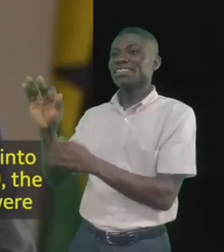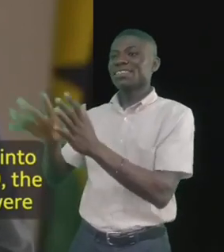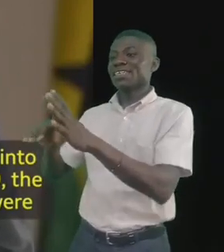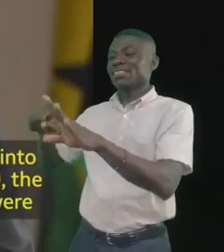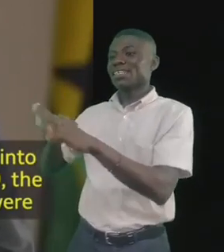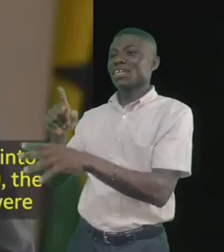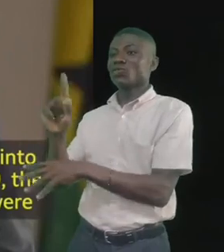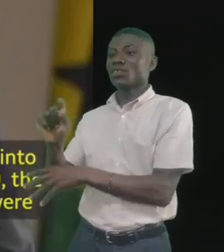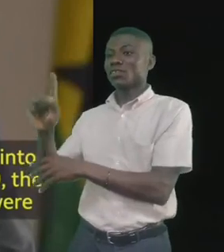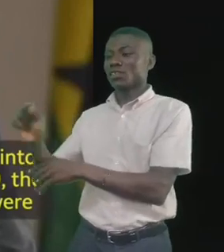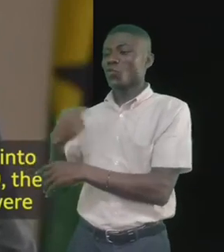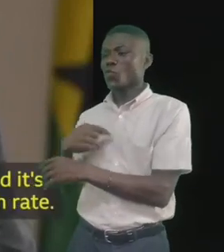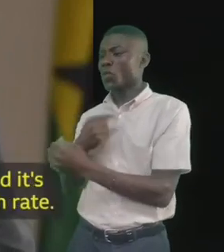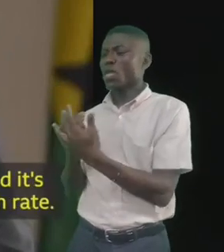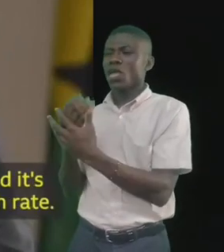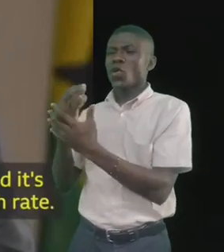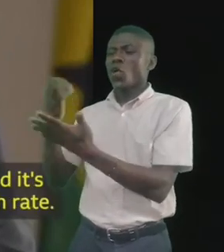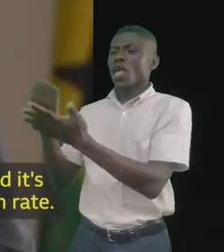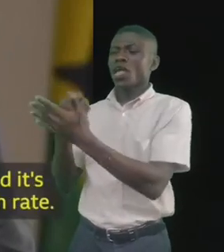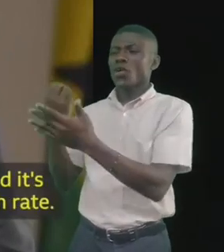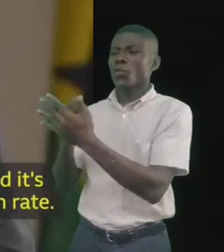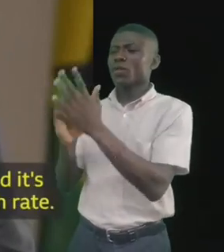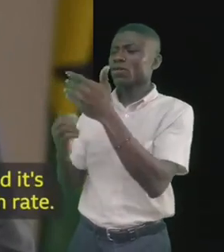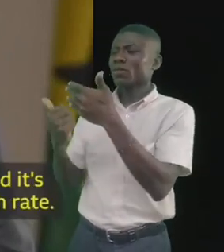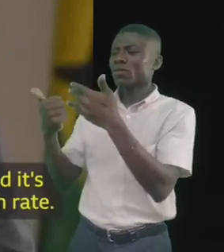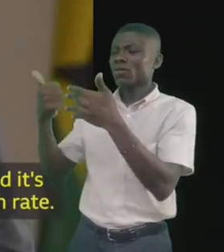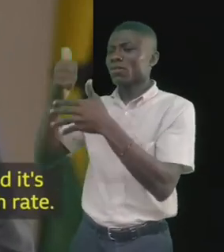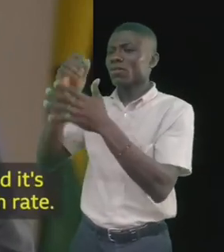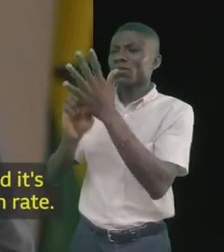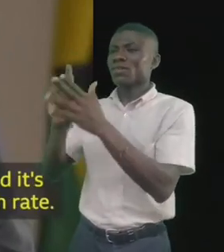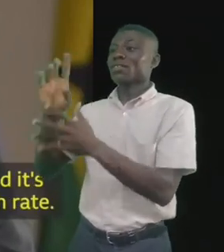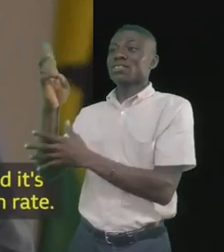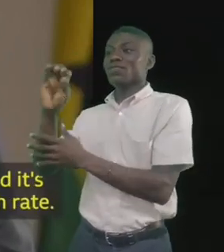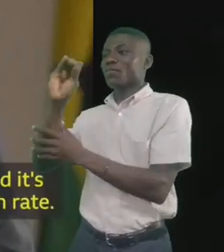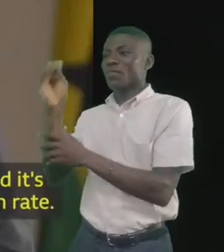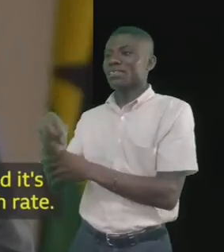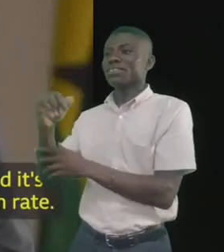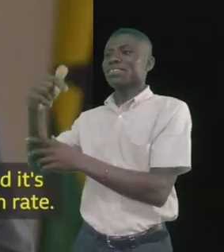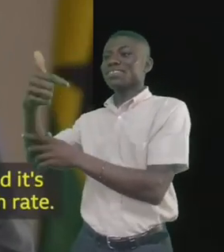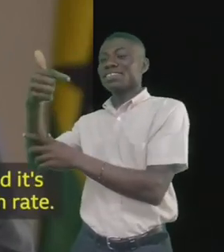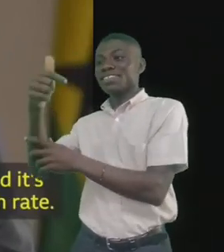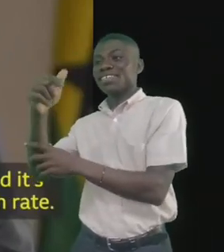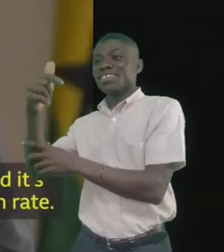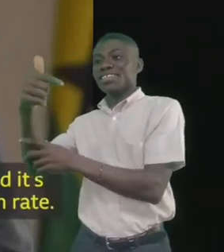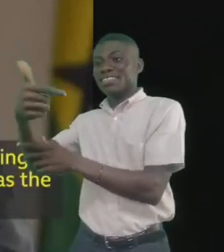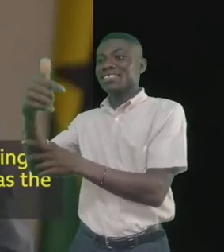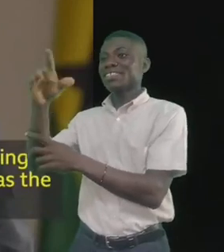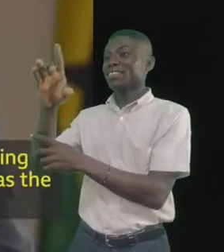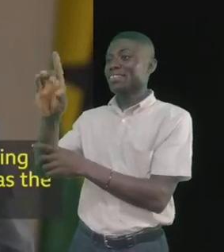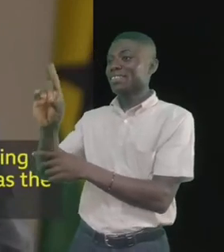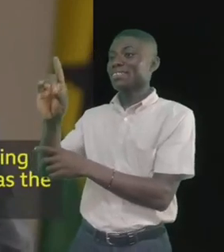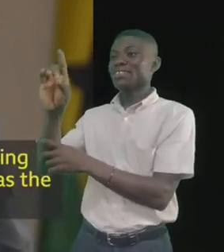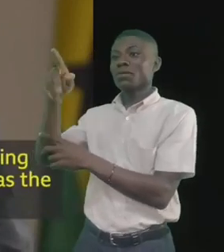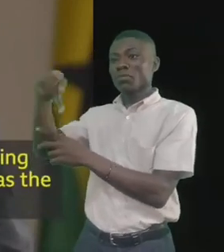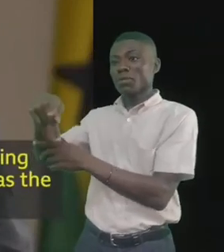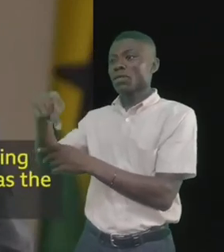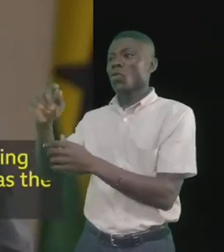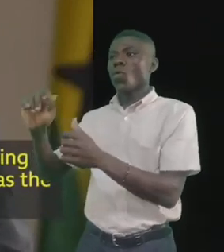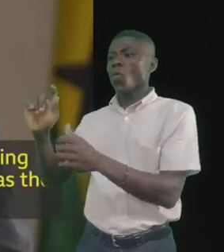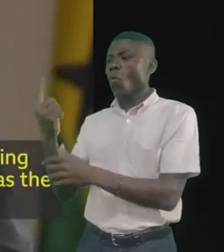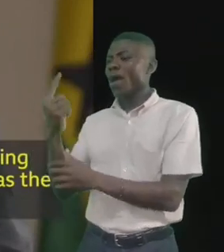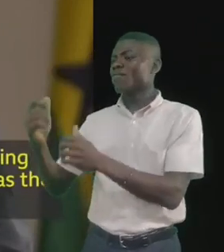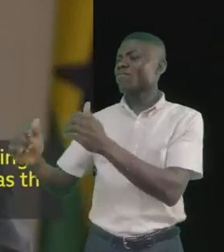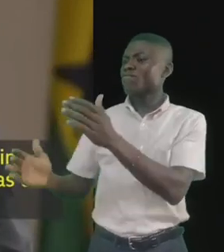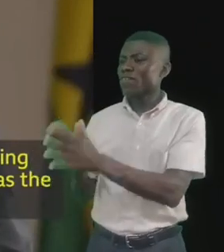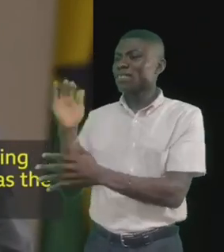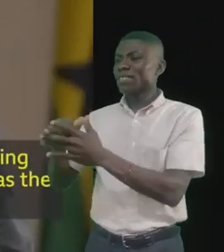beginning of 2020, we were growing our economy at about 7%, the GDP growth rate. One of the fastest growing